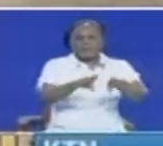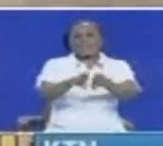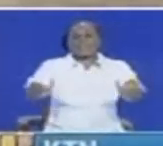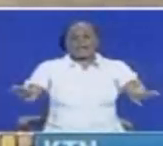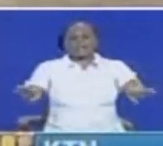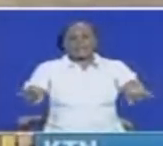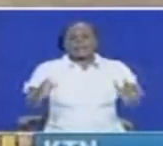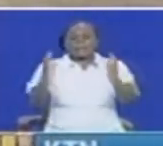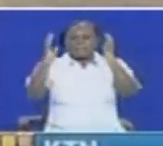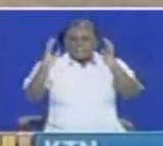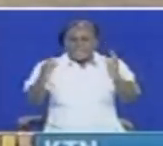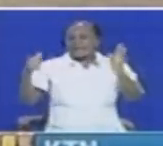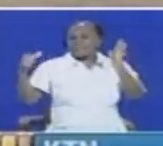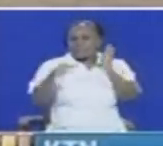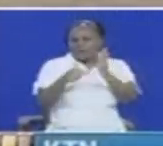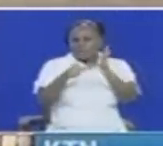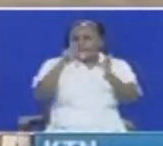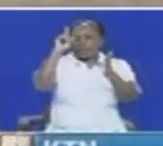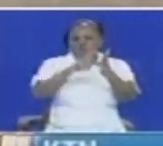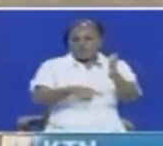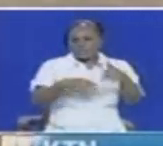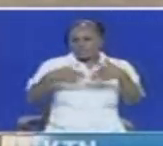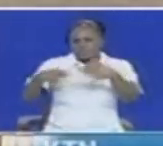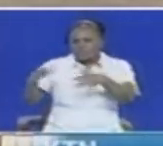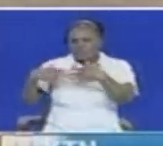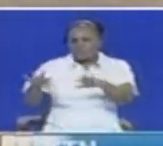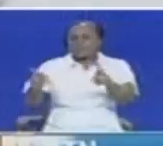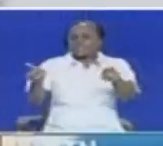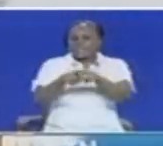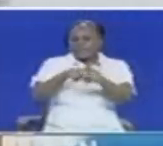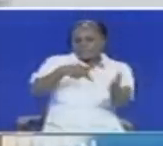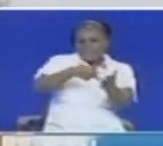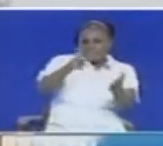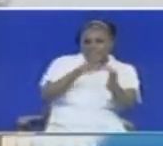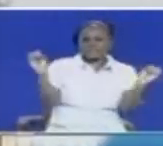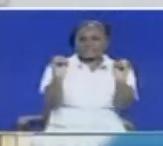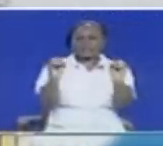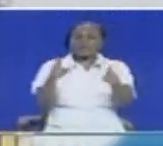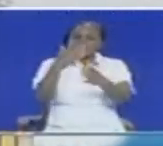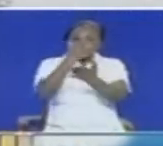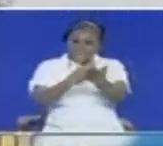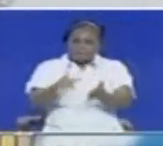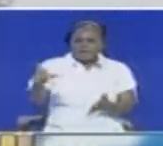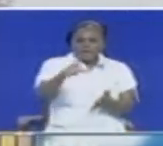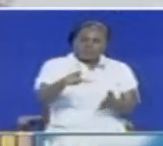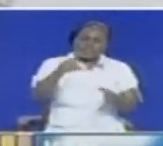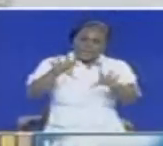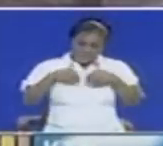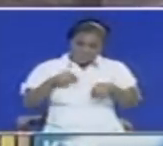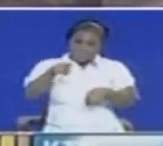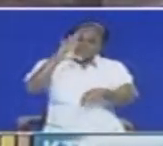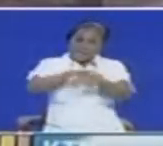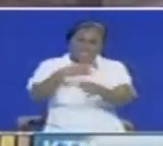The biggest contention here is the displacement versus compensation debate. Some locals admit they received some money to move